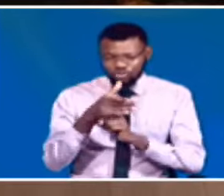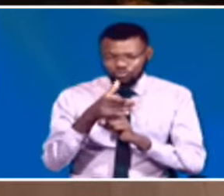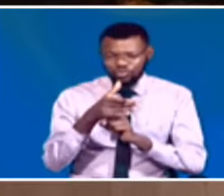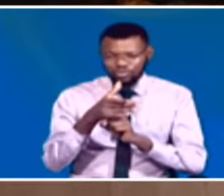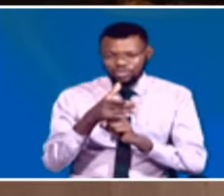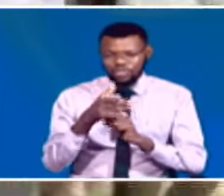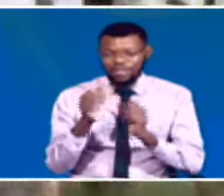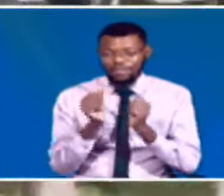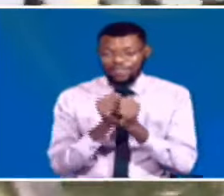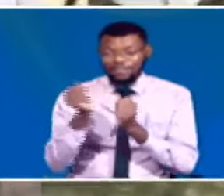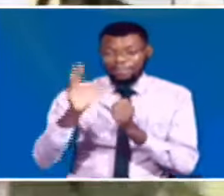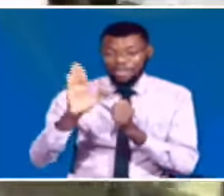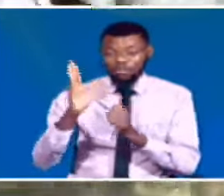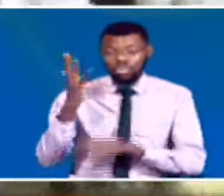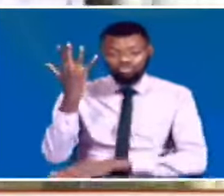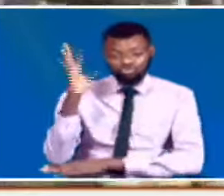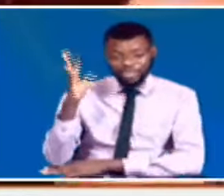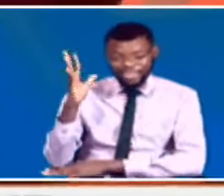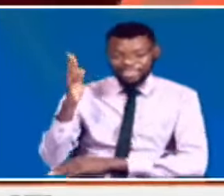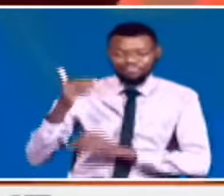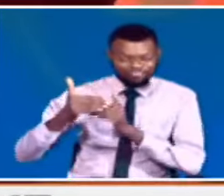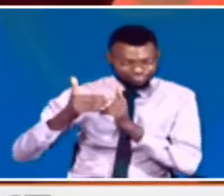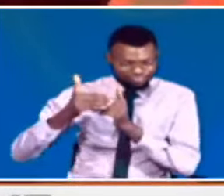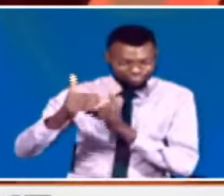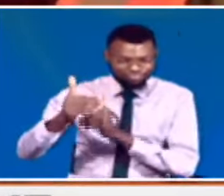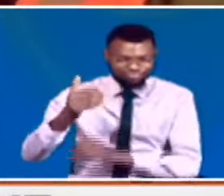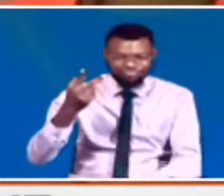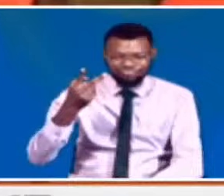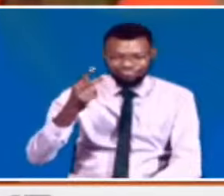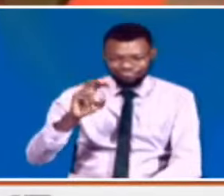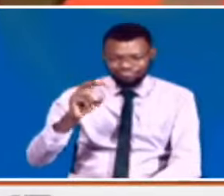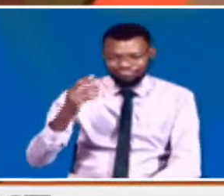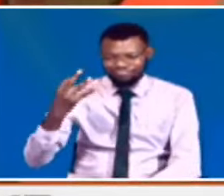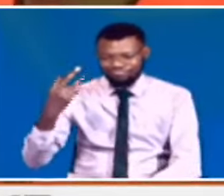kufikia mwaka 2032.